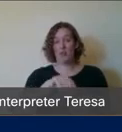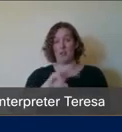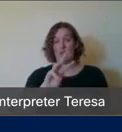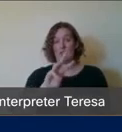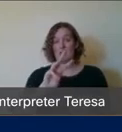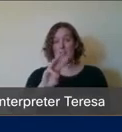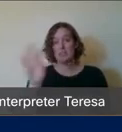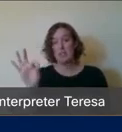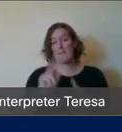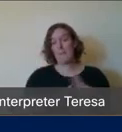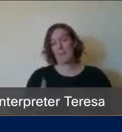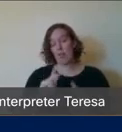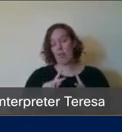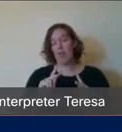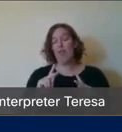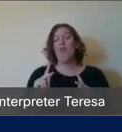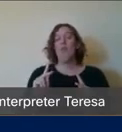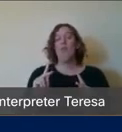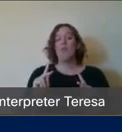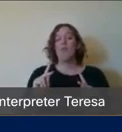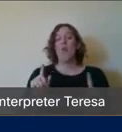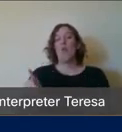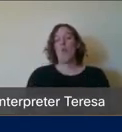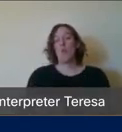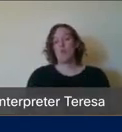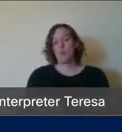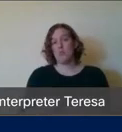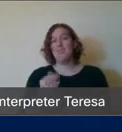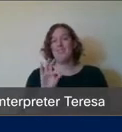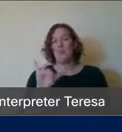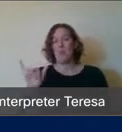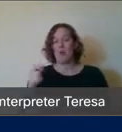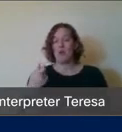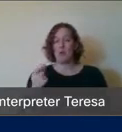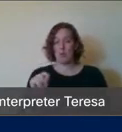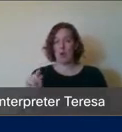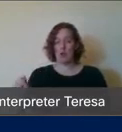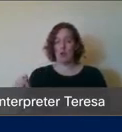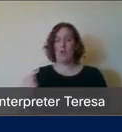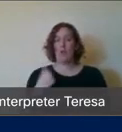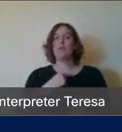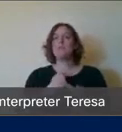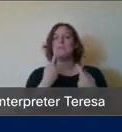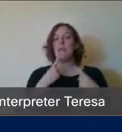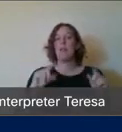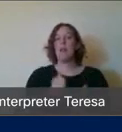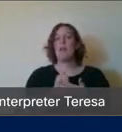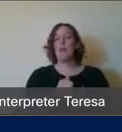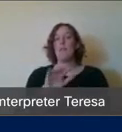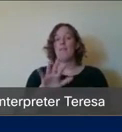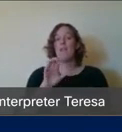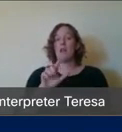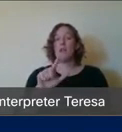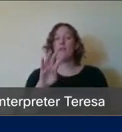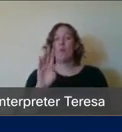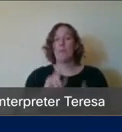6,069 persons. Also in FY20, we successfully helped 524